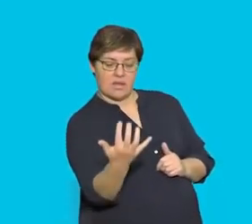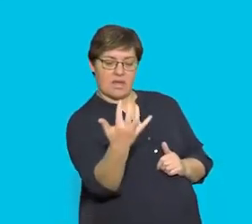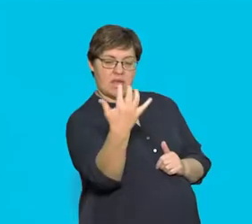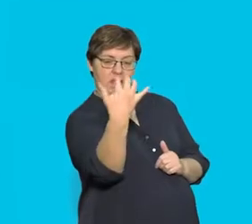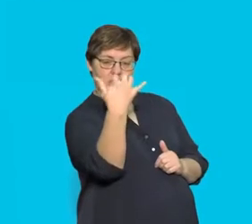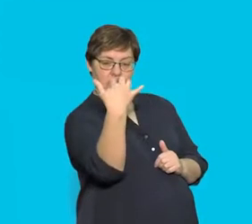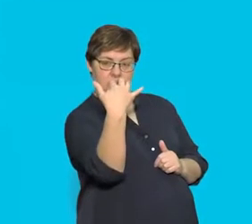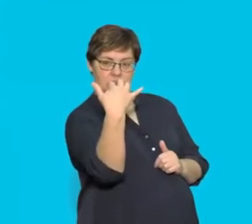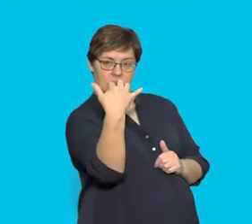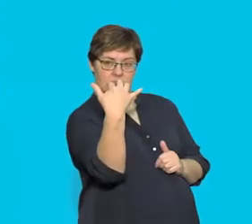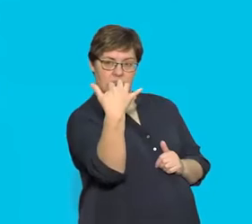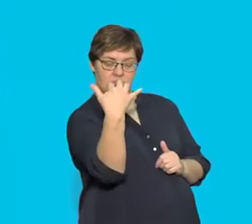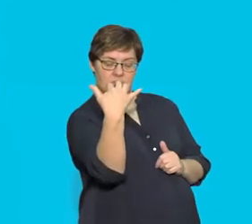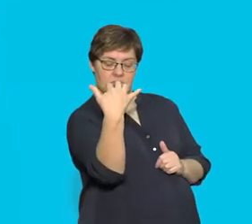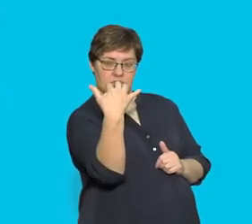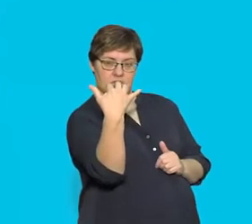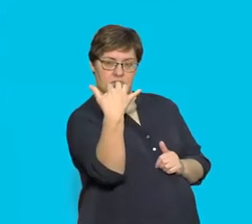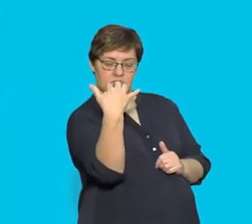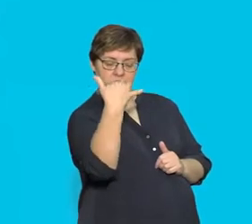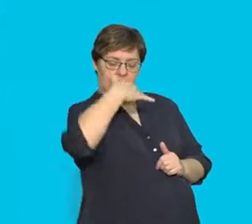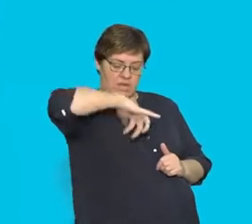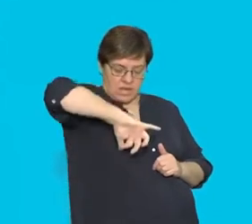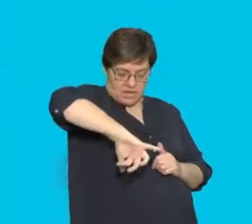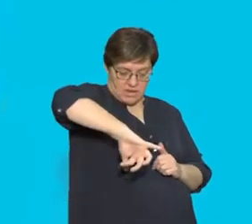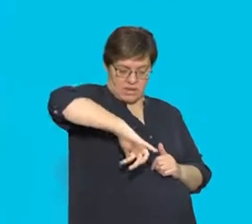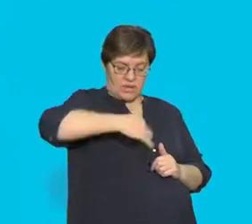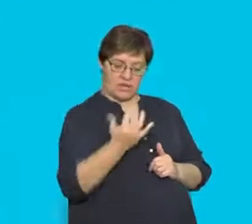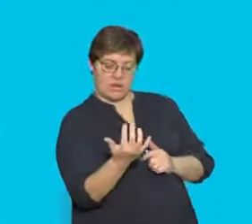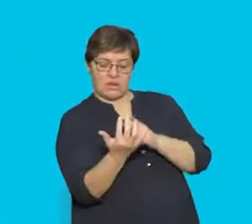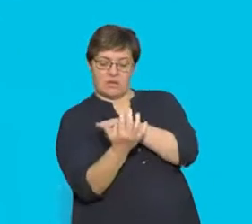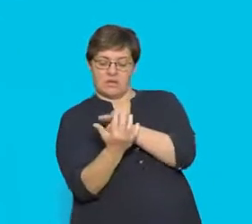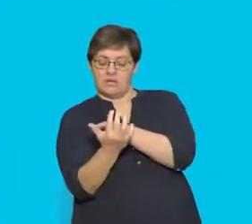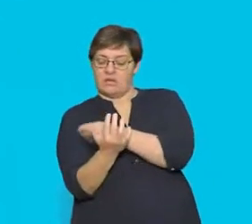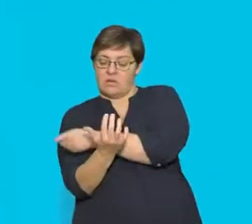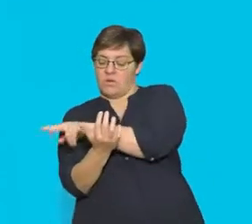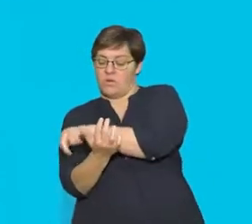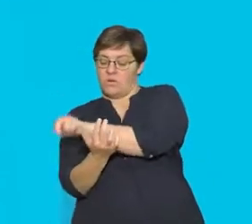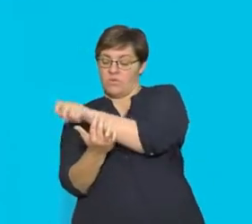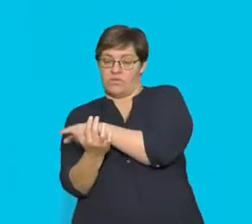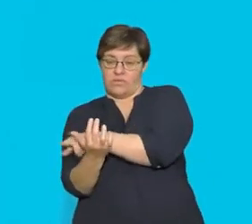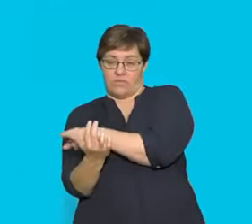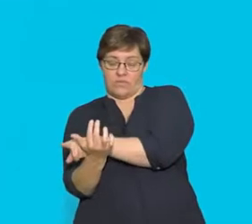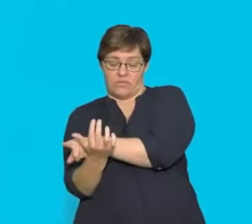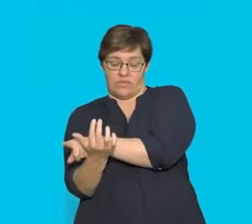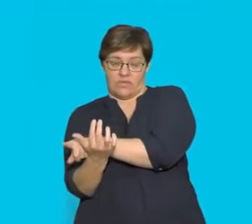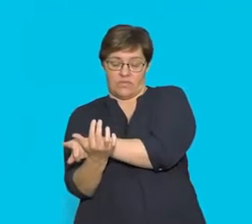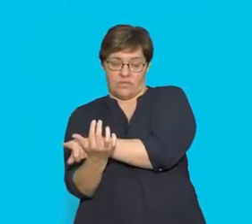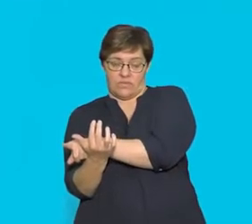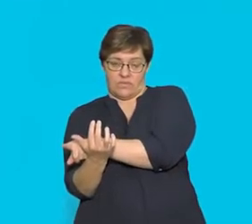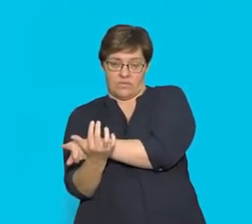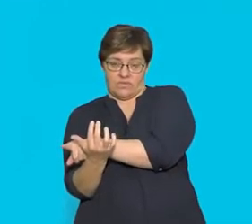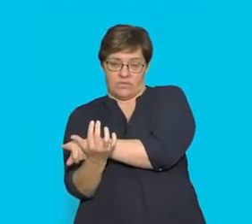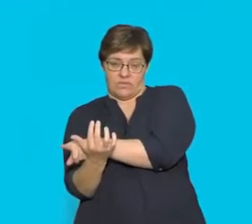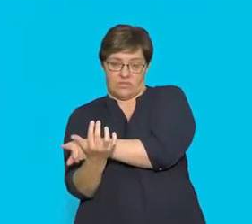going to say if the current is coming out on that side, right hand, current is coming out on that side, and it's going in on that